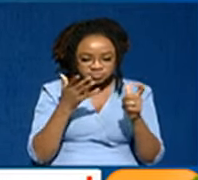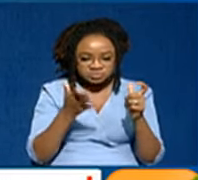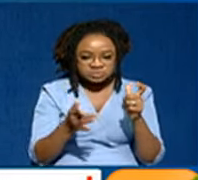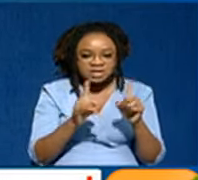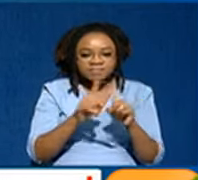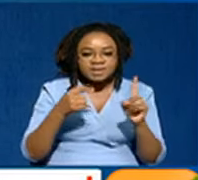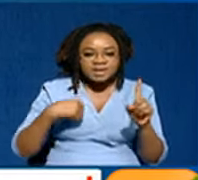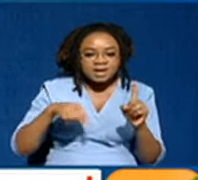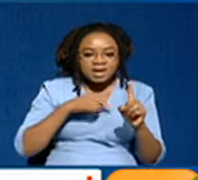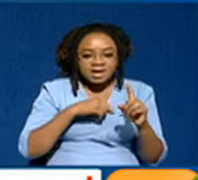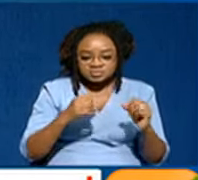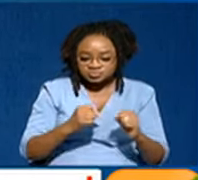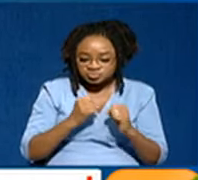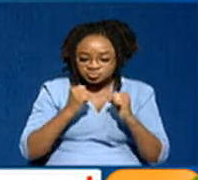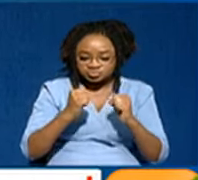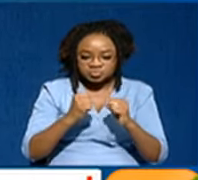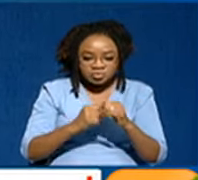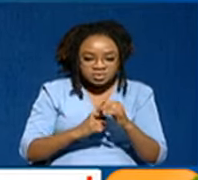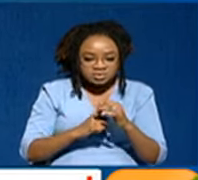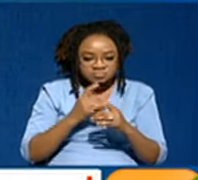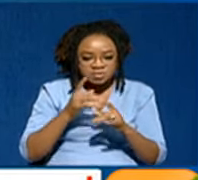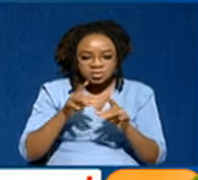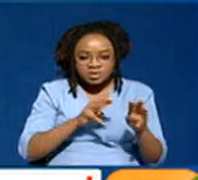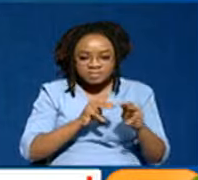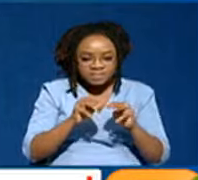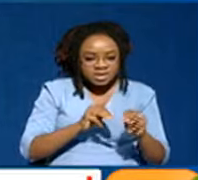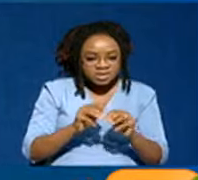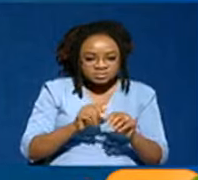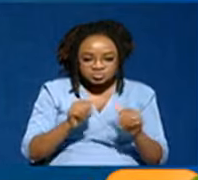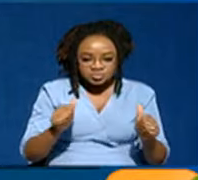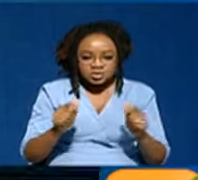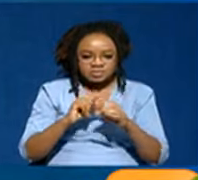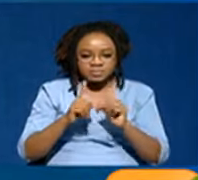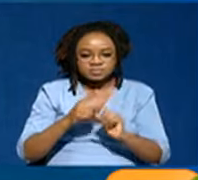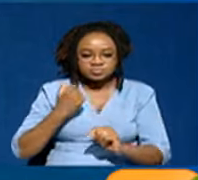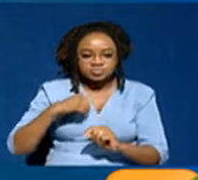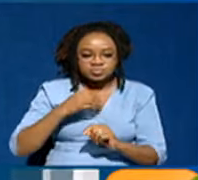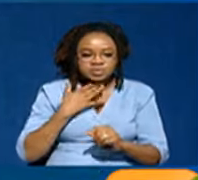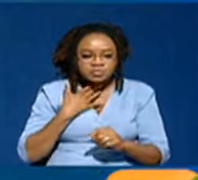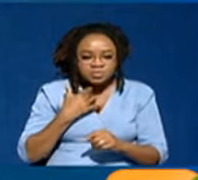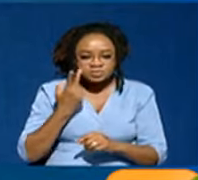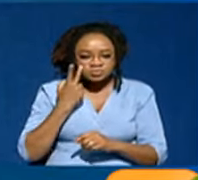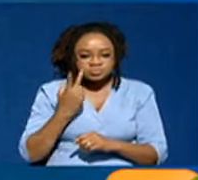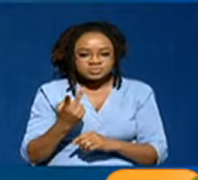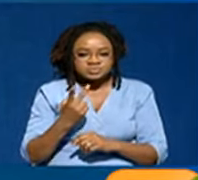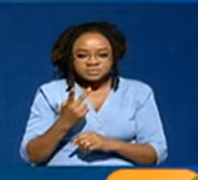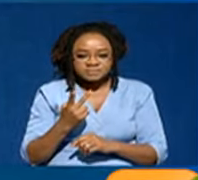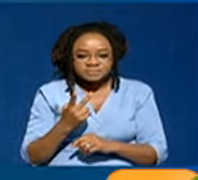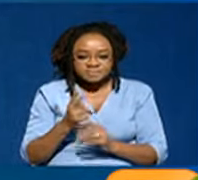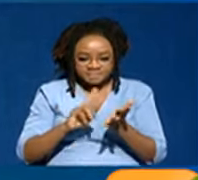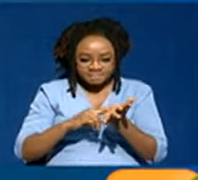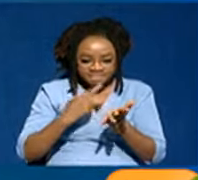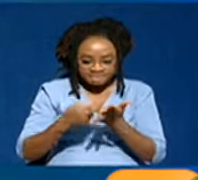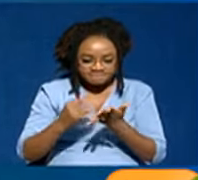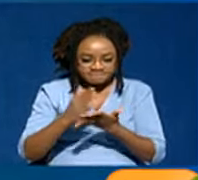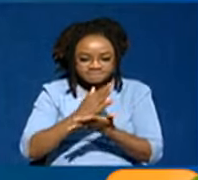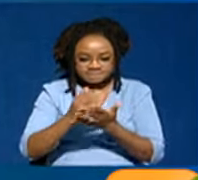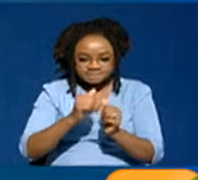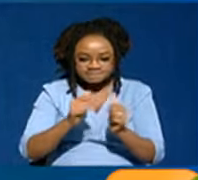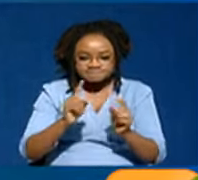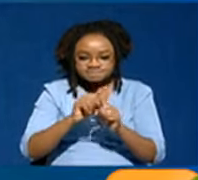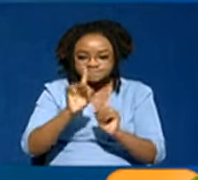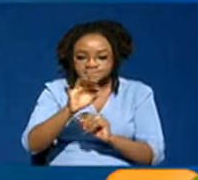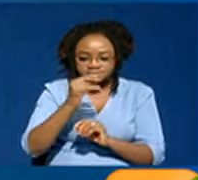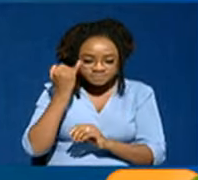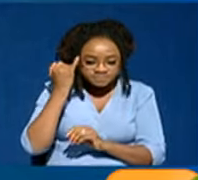come out, especially at the level of management, just to be able to see the strained resources. You can imagine that